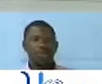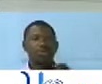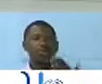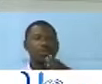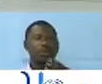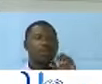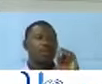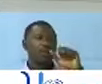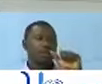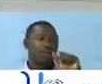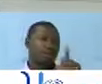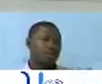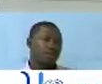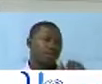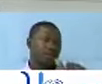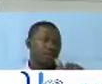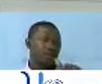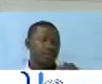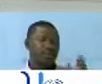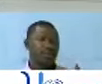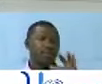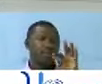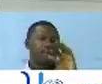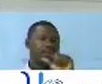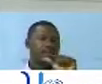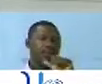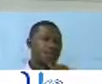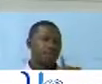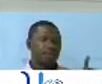Taal, was a lecturer at the University of Gambia.